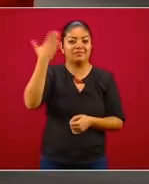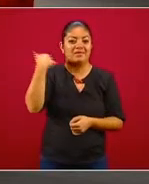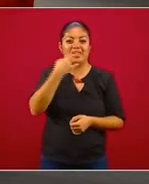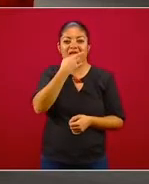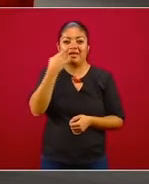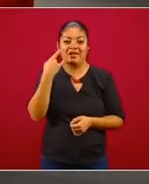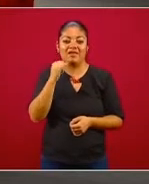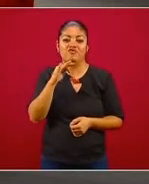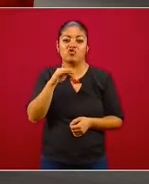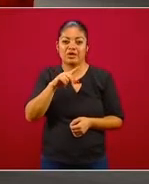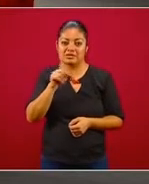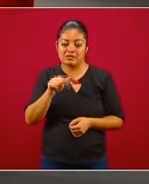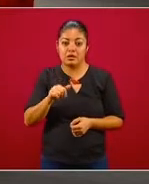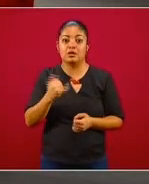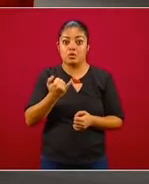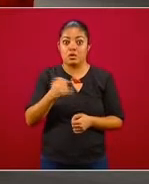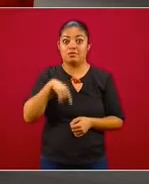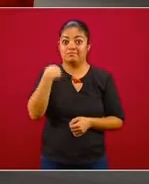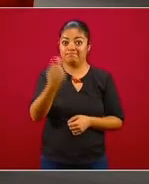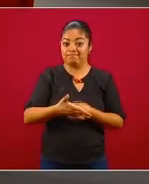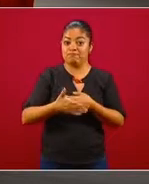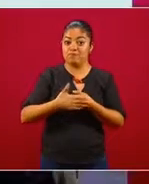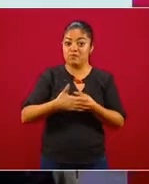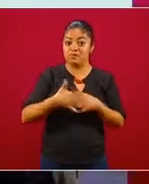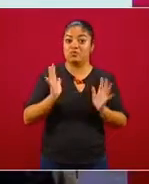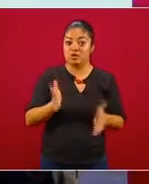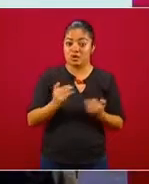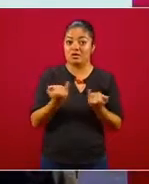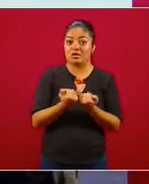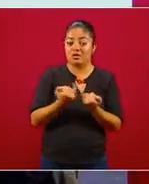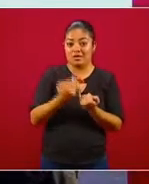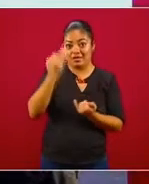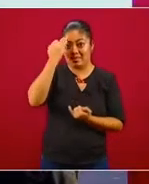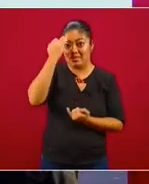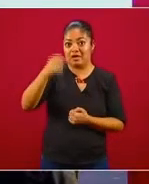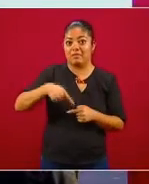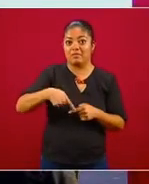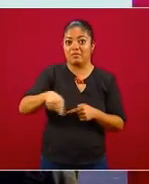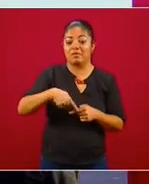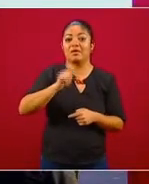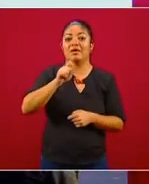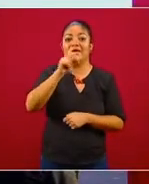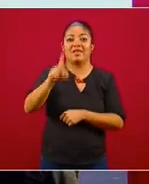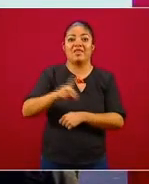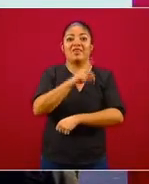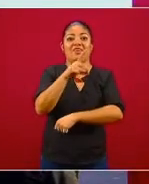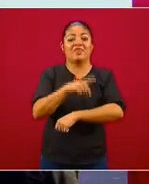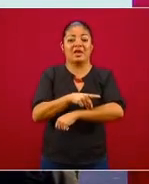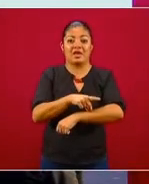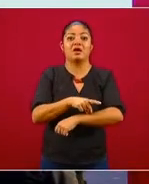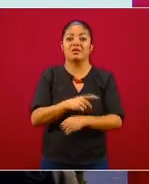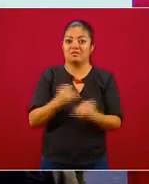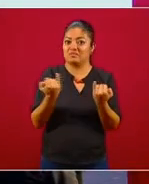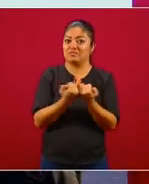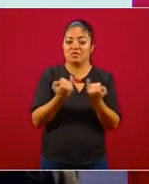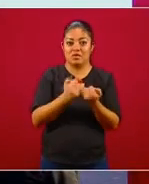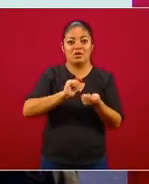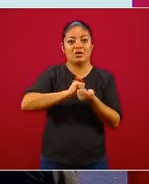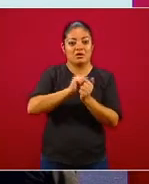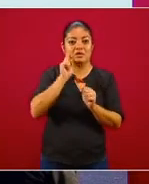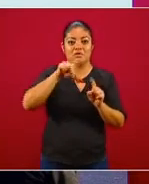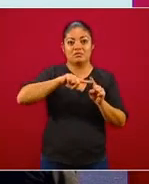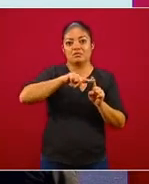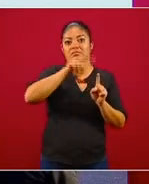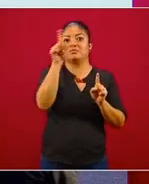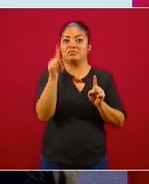is going down. This is same for COVID, for influenza, and